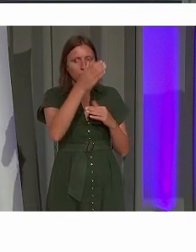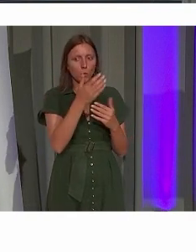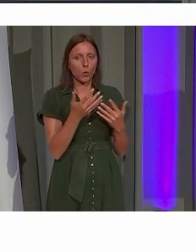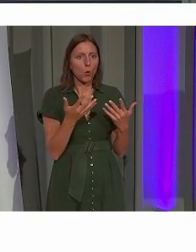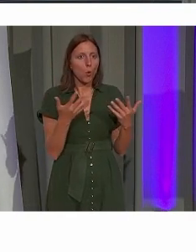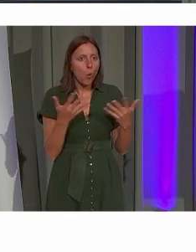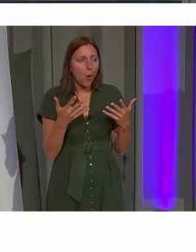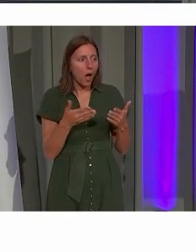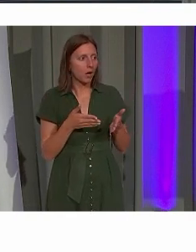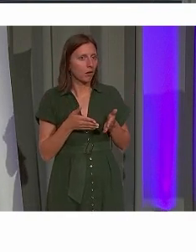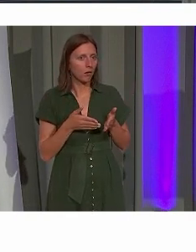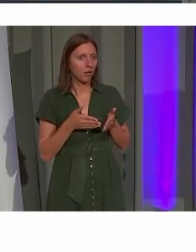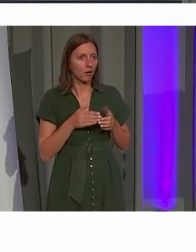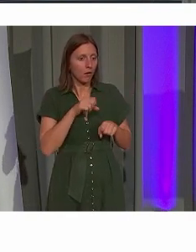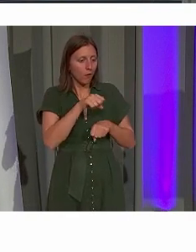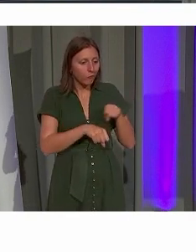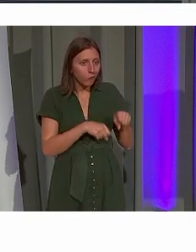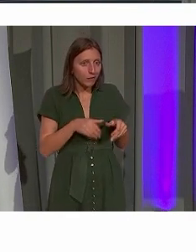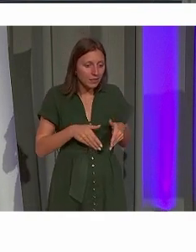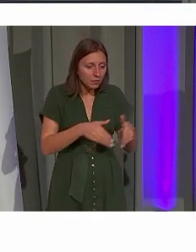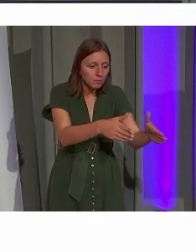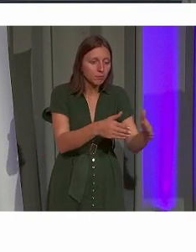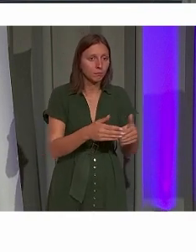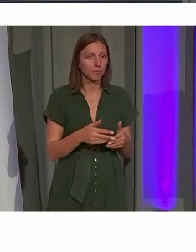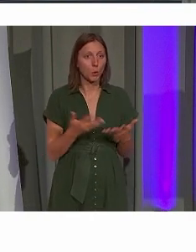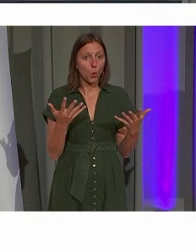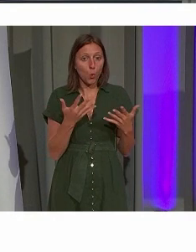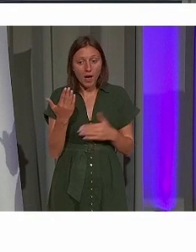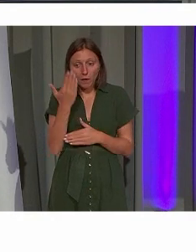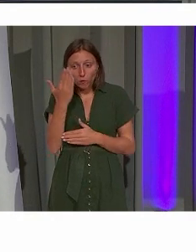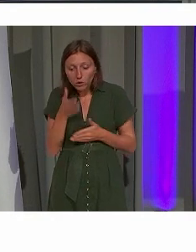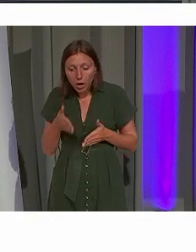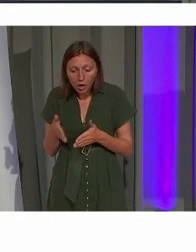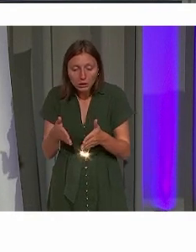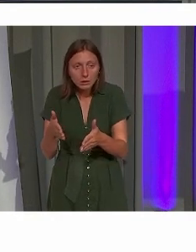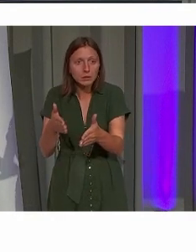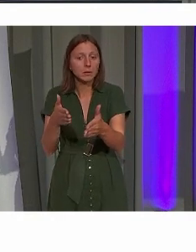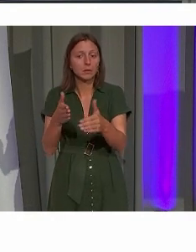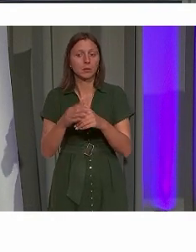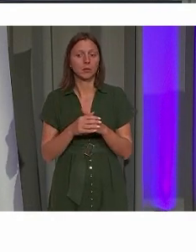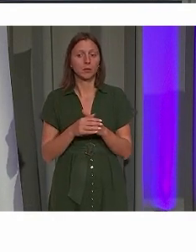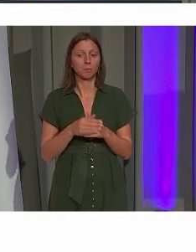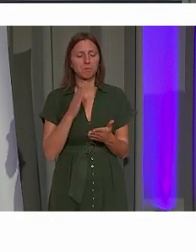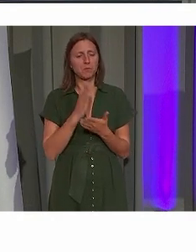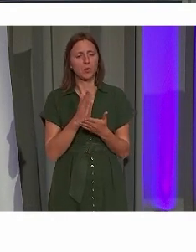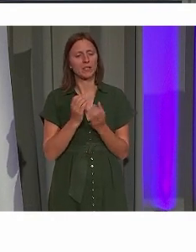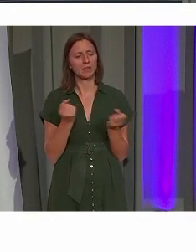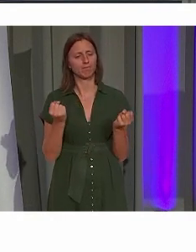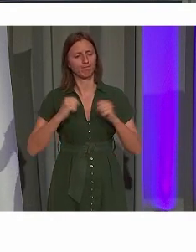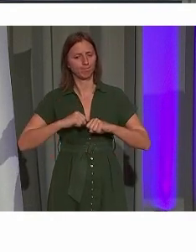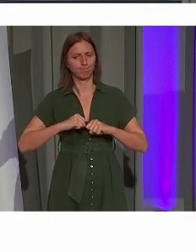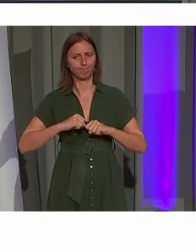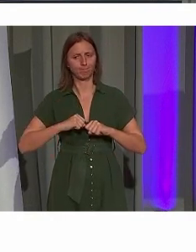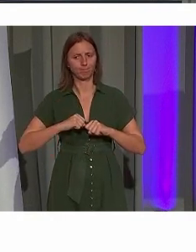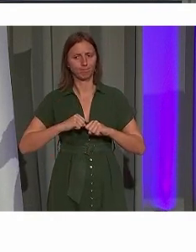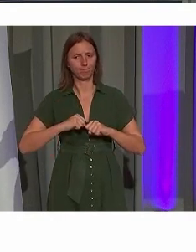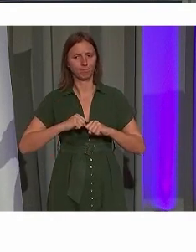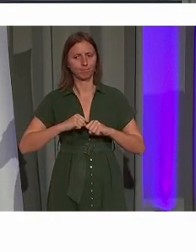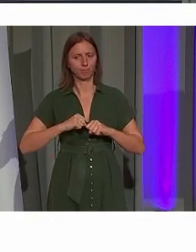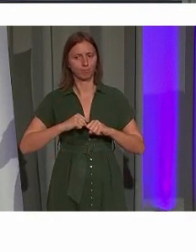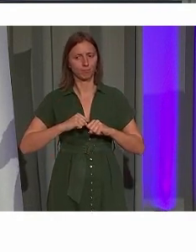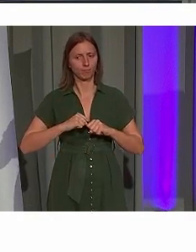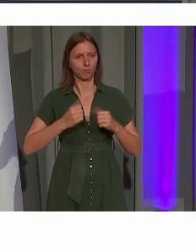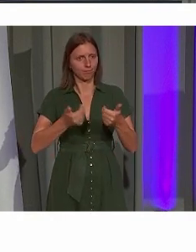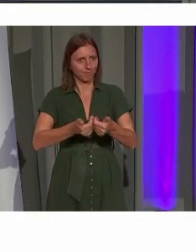conceptual. Where will we put the network of cyclists